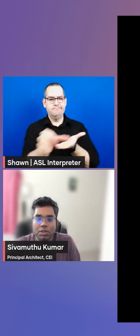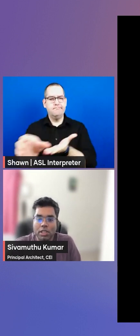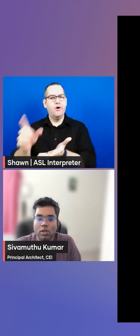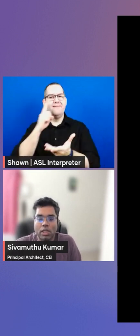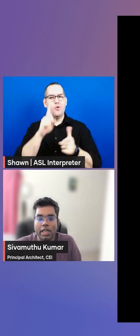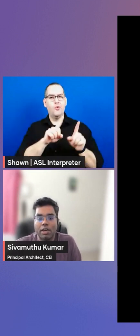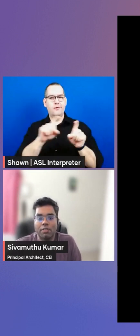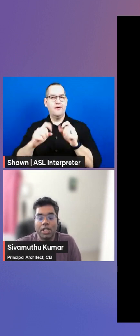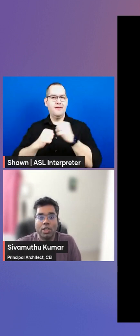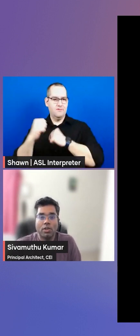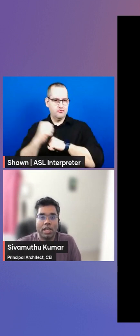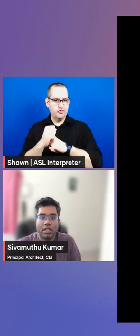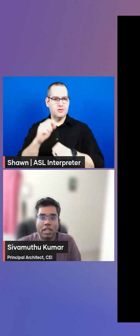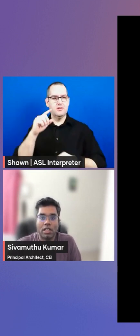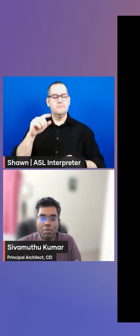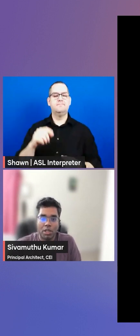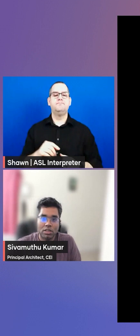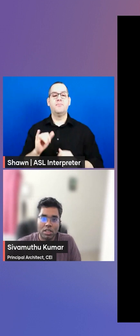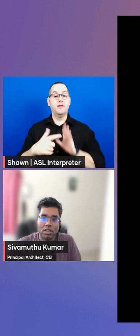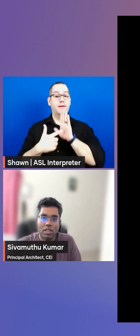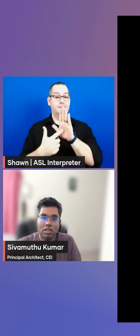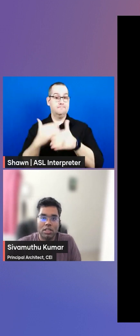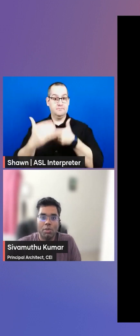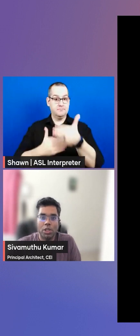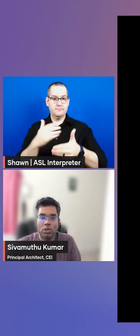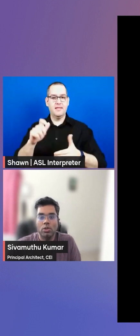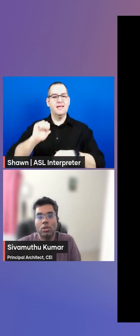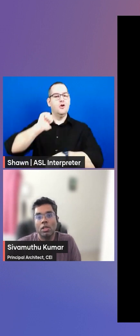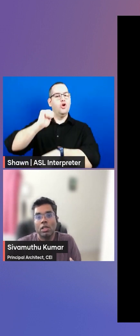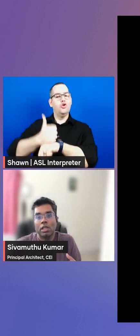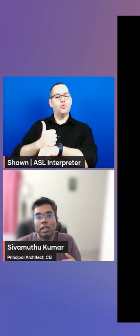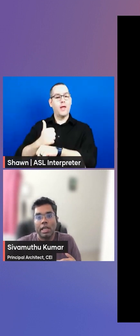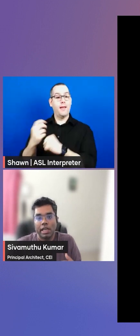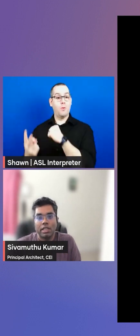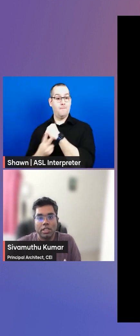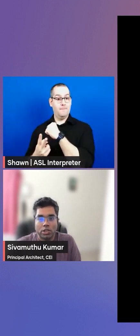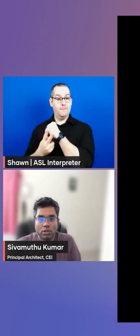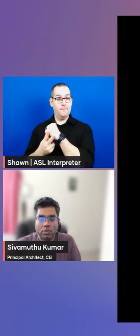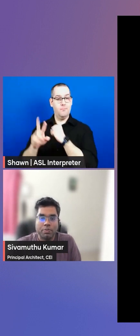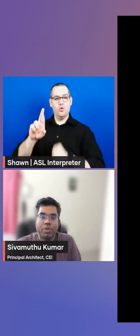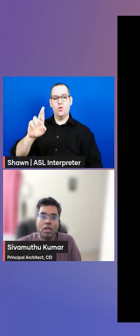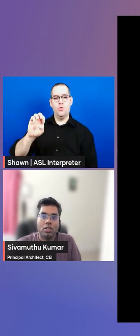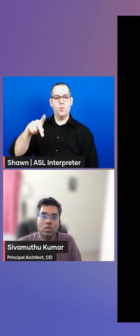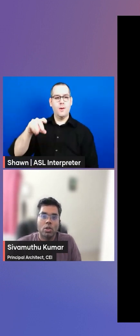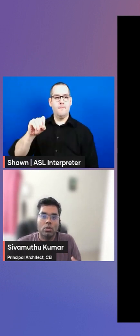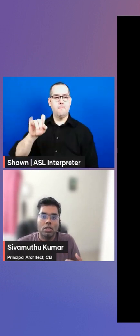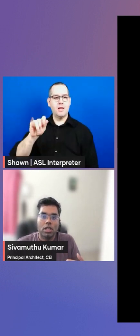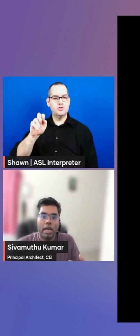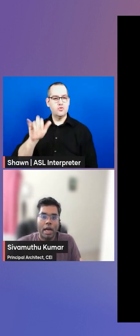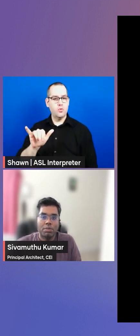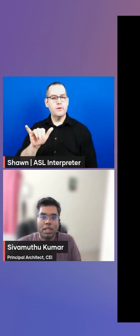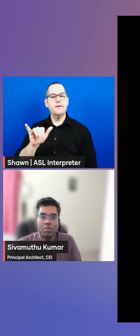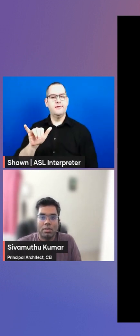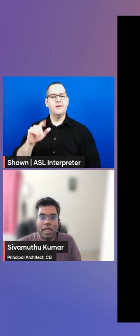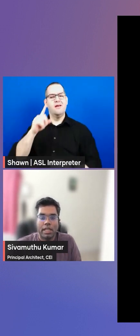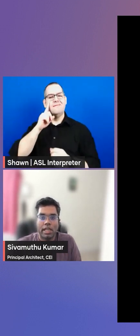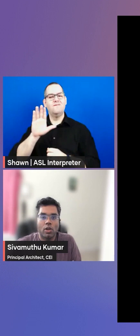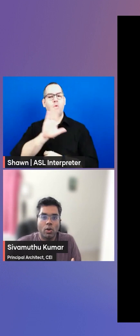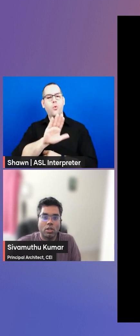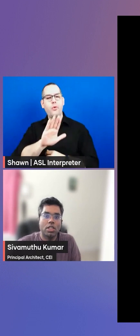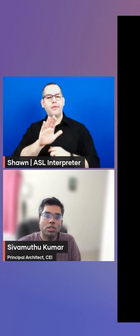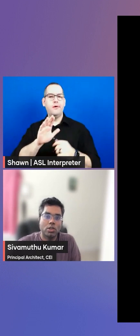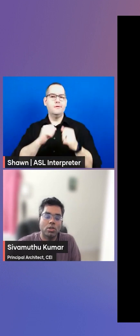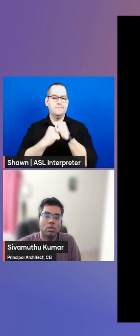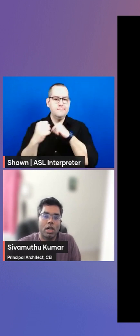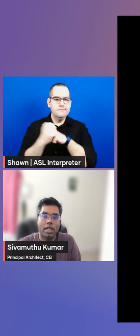So the steps include like we need to create a repository that is able to create an issue. So the app team can